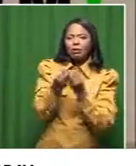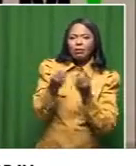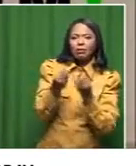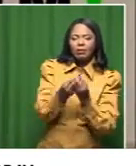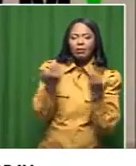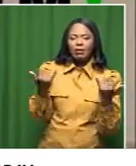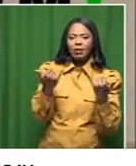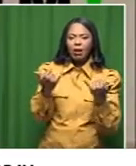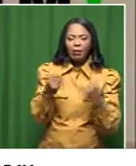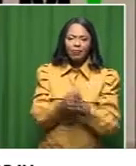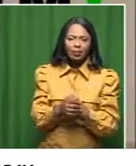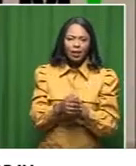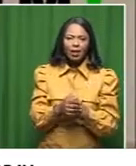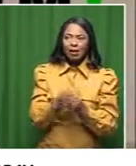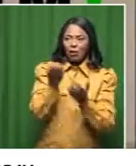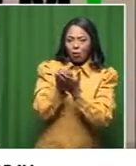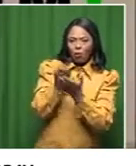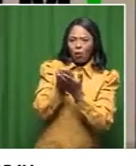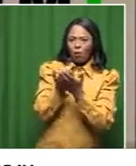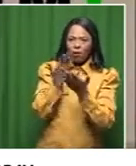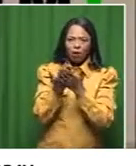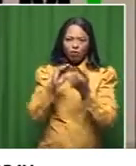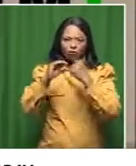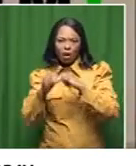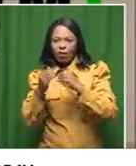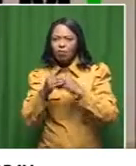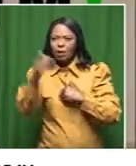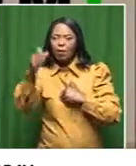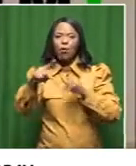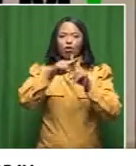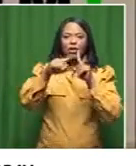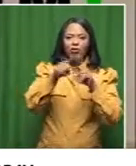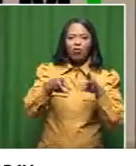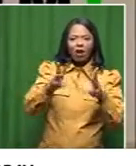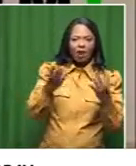and move our economic trajectory forward in a more positive way.